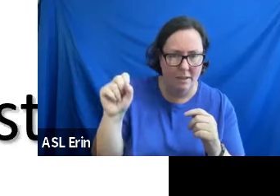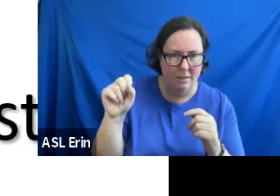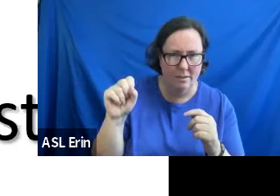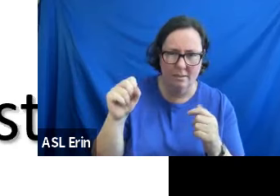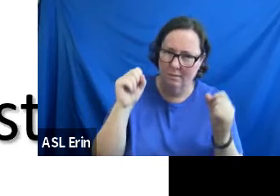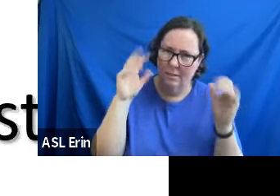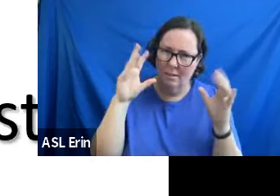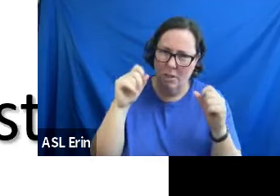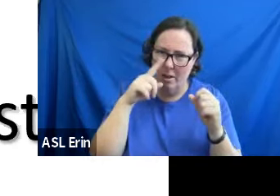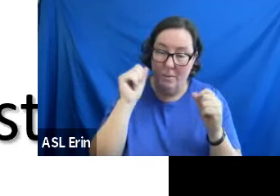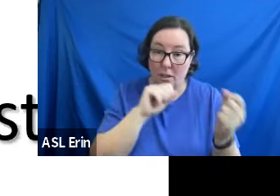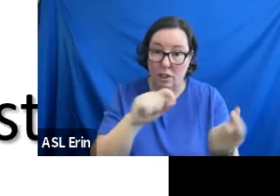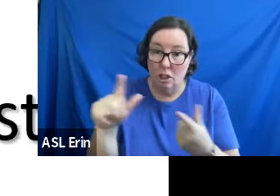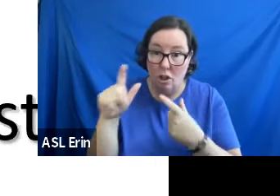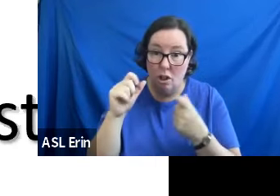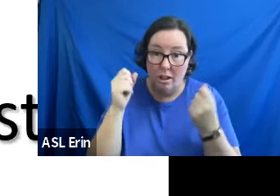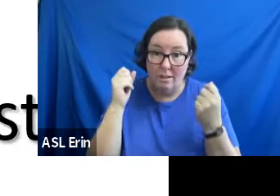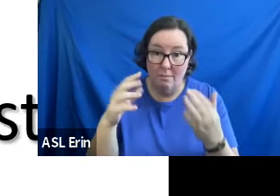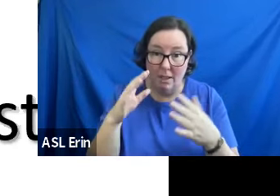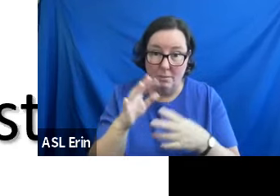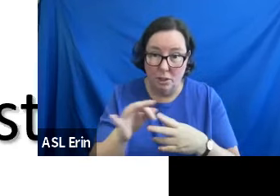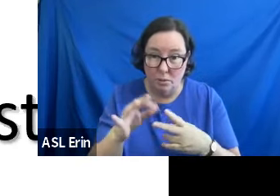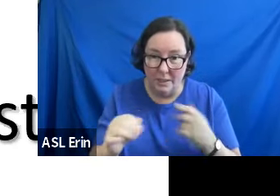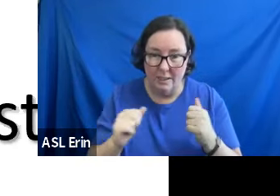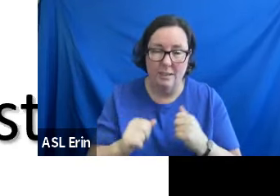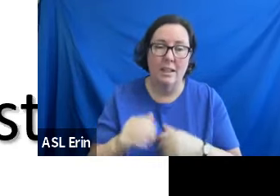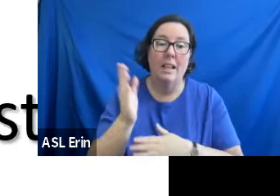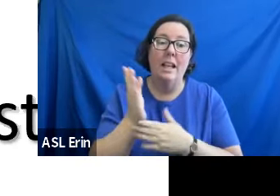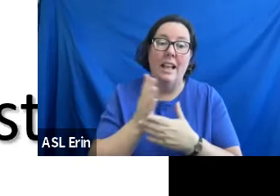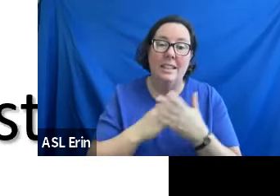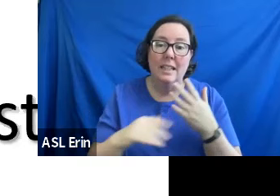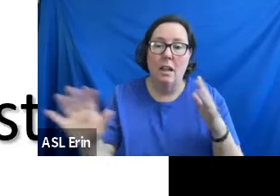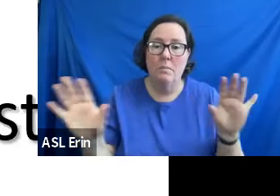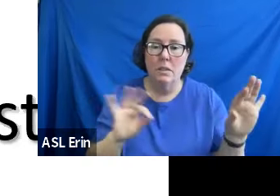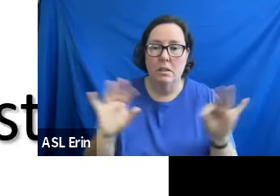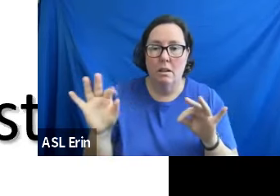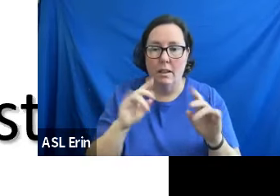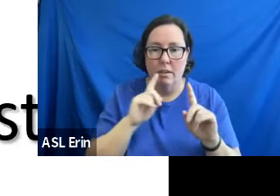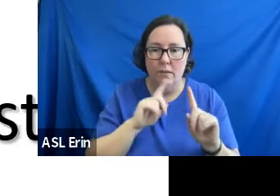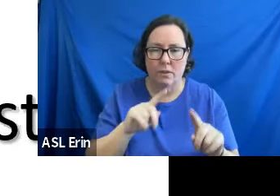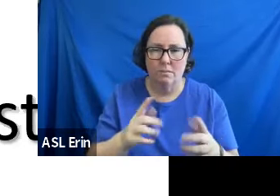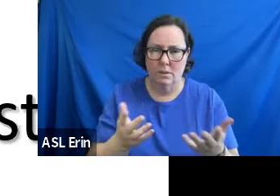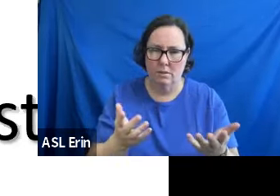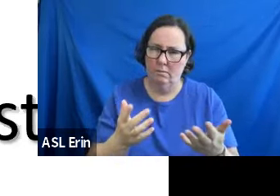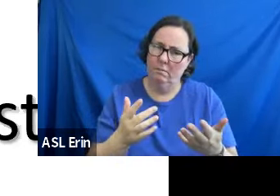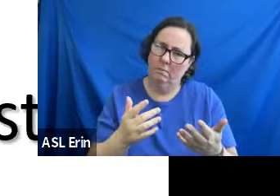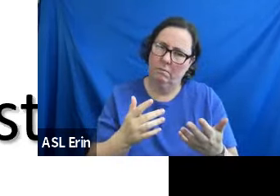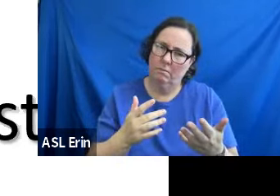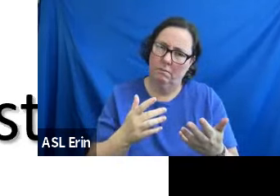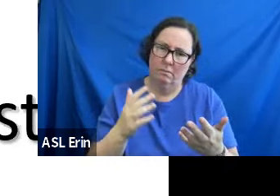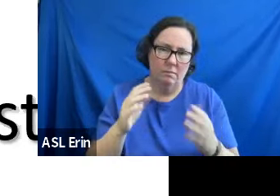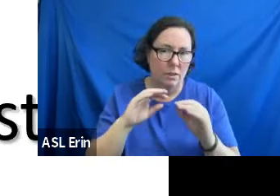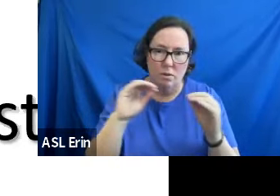choice or predominantly multiple choice and some what we call selected response,